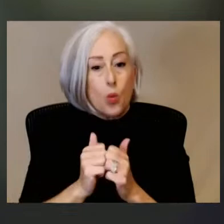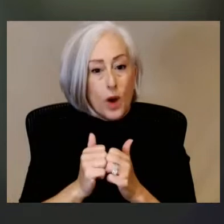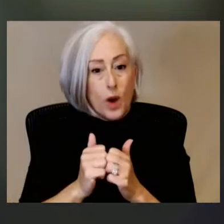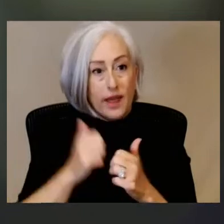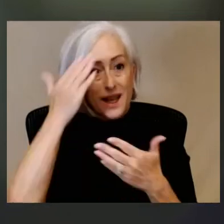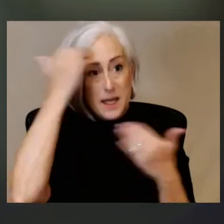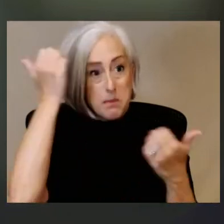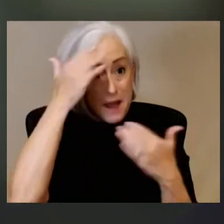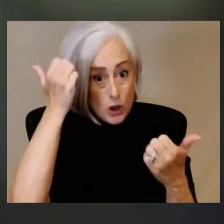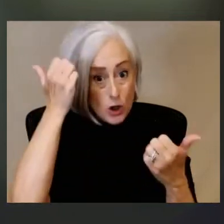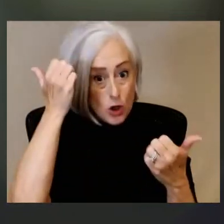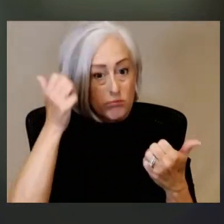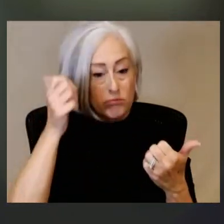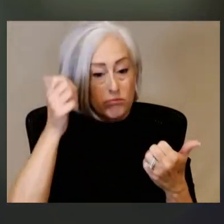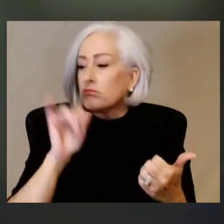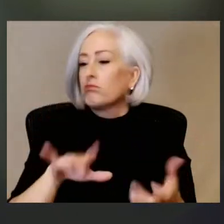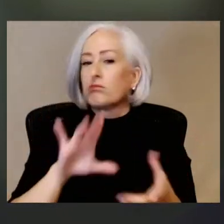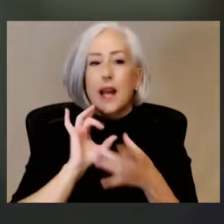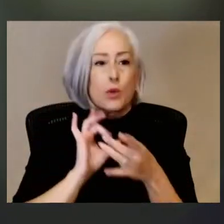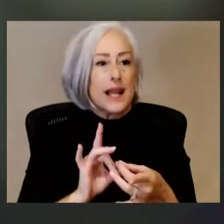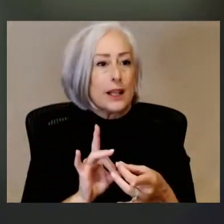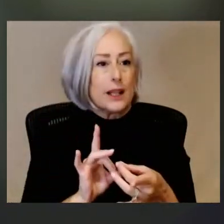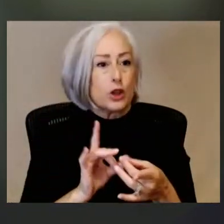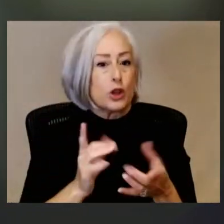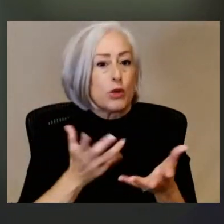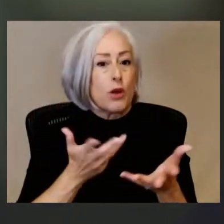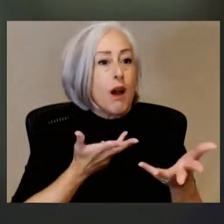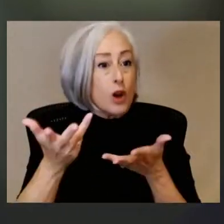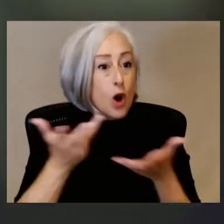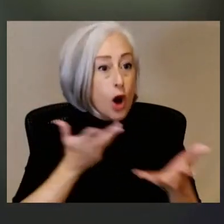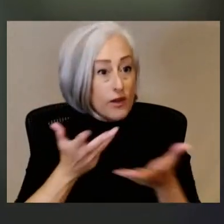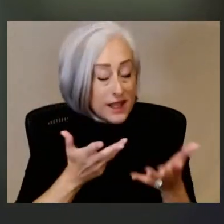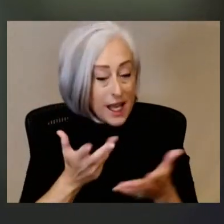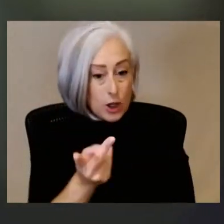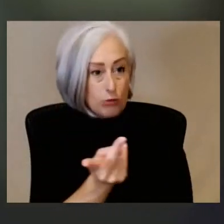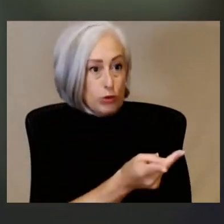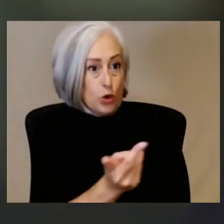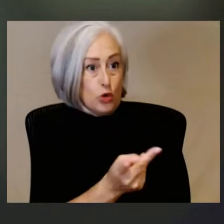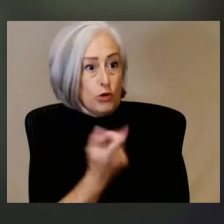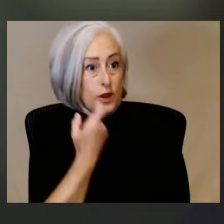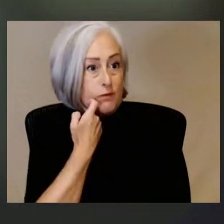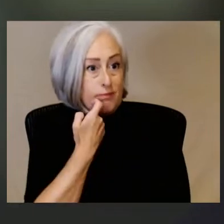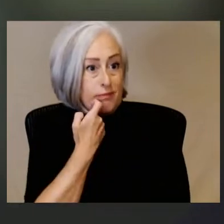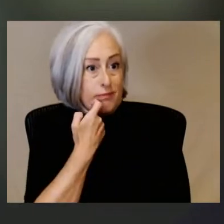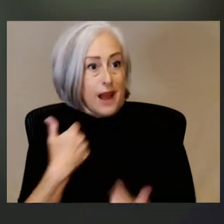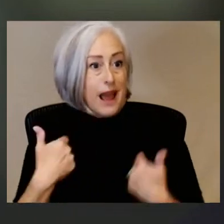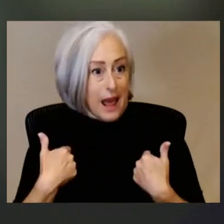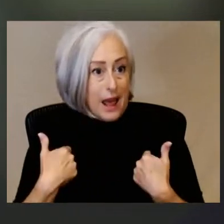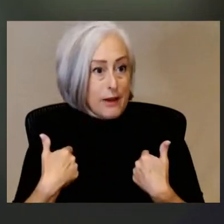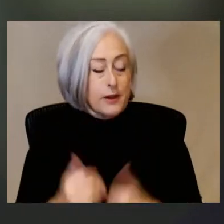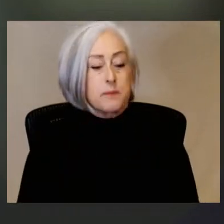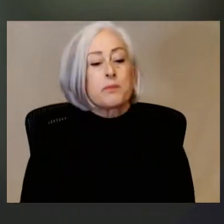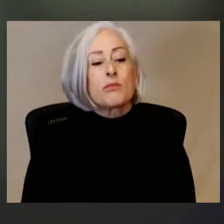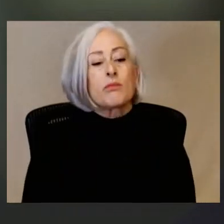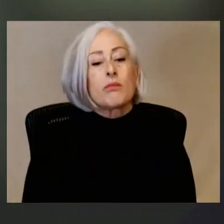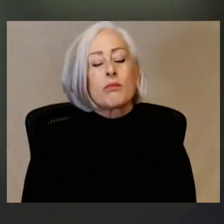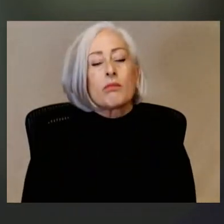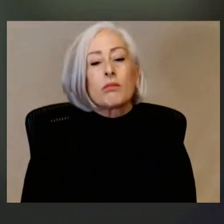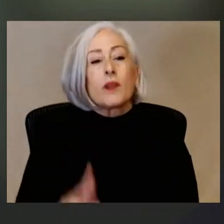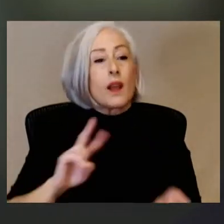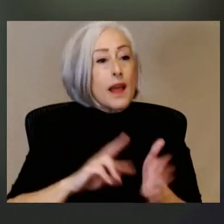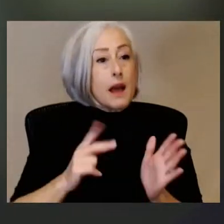very much to the conversation you and Dr. Burns just had. And that is, the